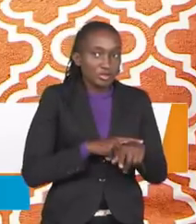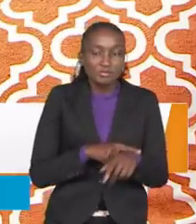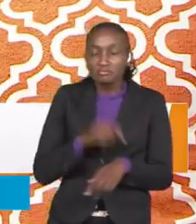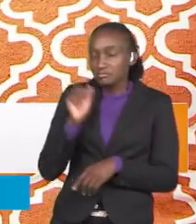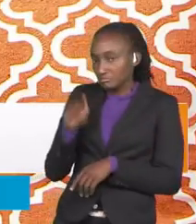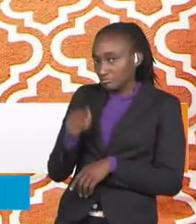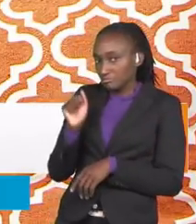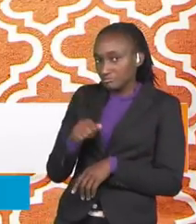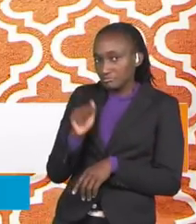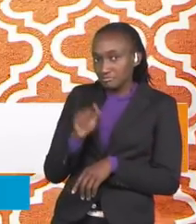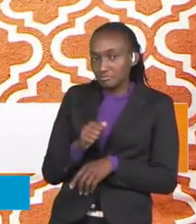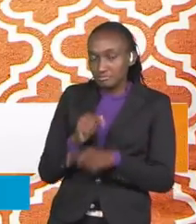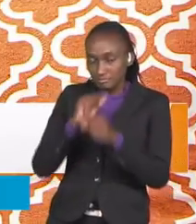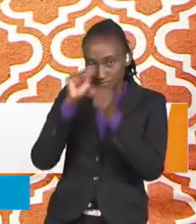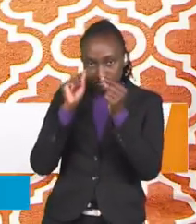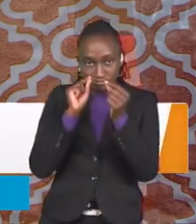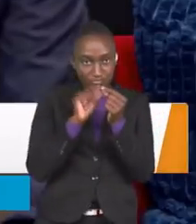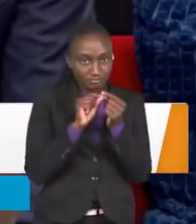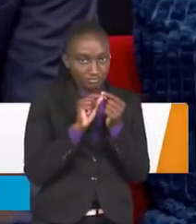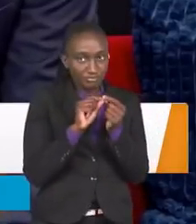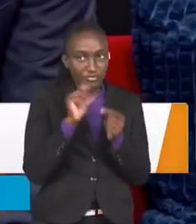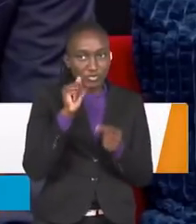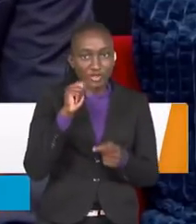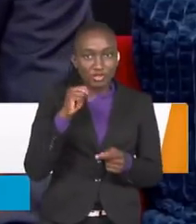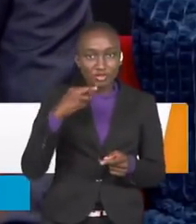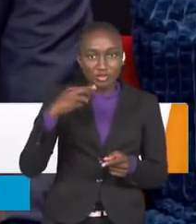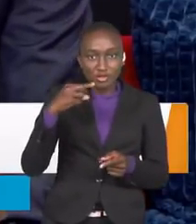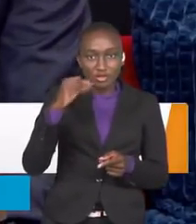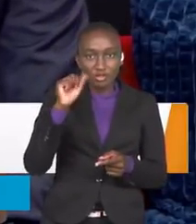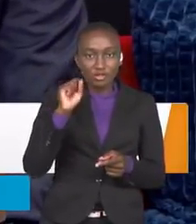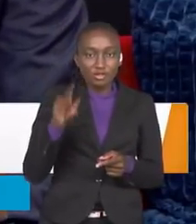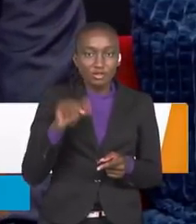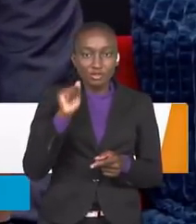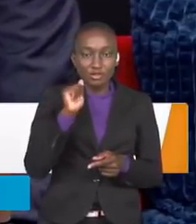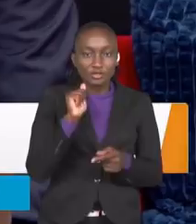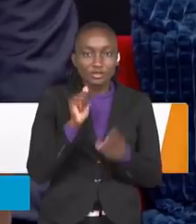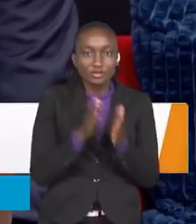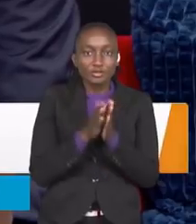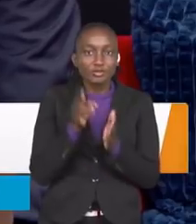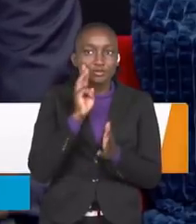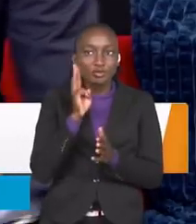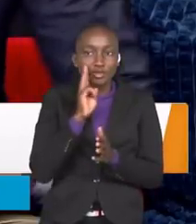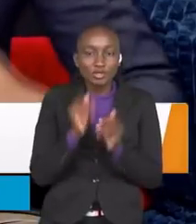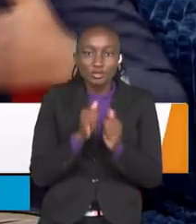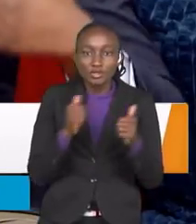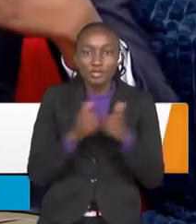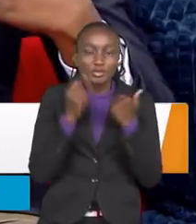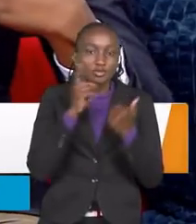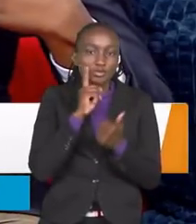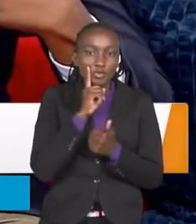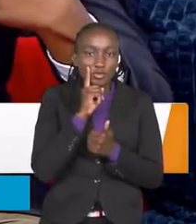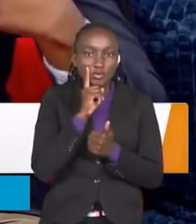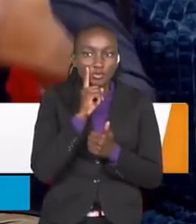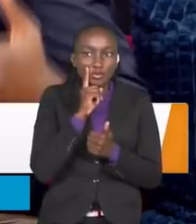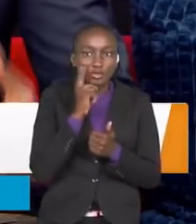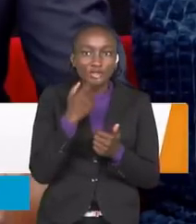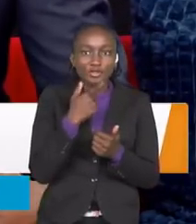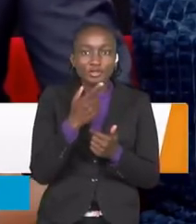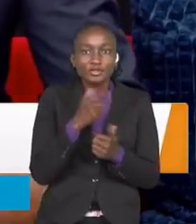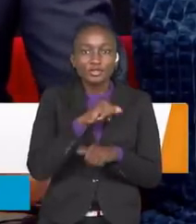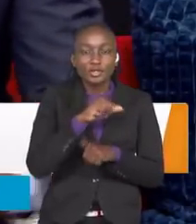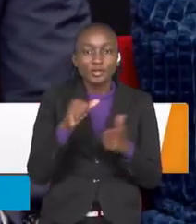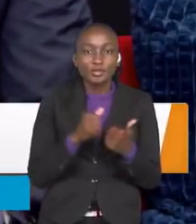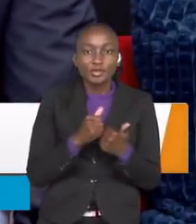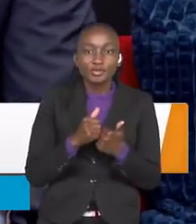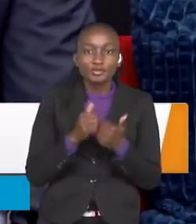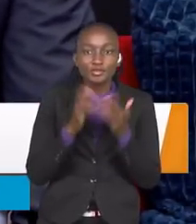do, huh? Perfect. Now, Angaza Namaji Charity Run happening tomorrow, is it? Yes, maybe you can is. Just give us, elaborate to us more